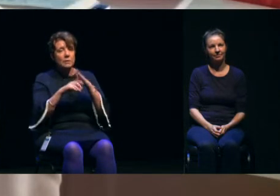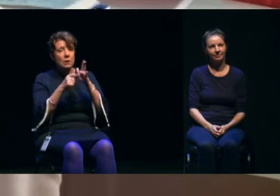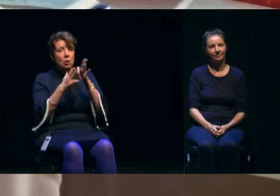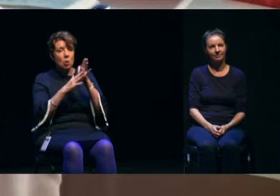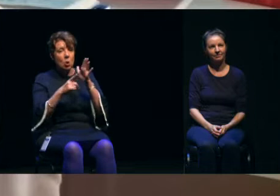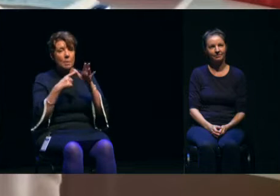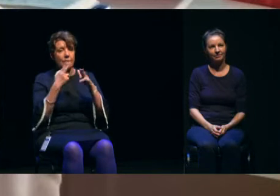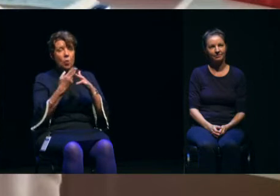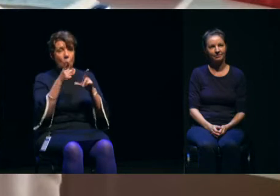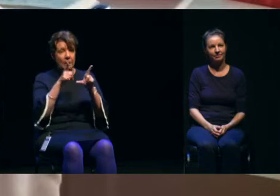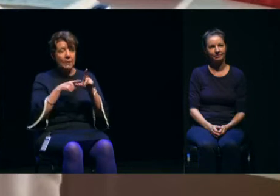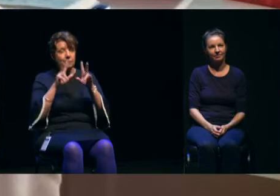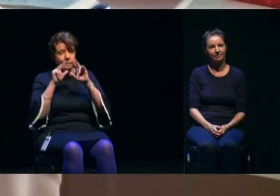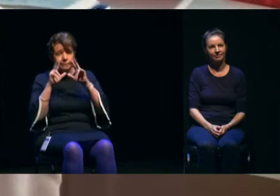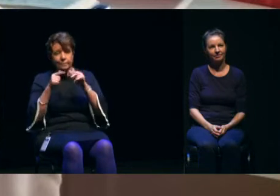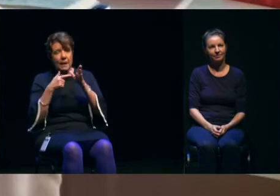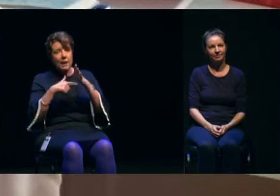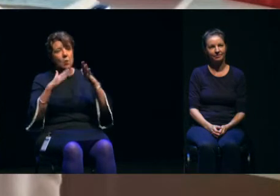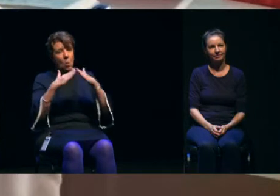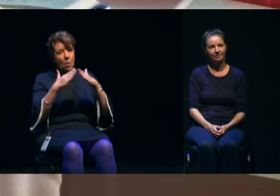year, and I took care of her at home.